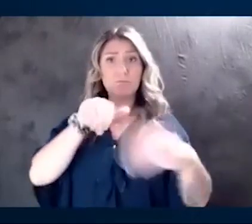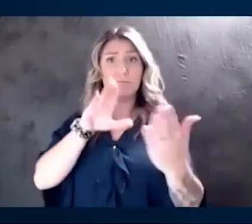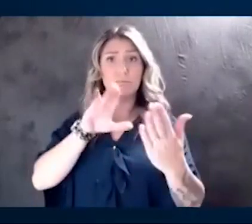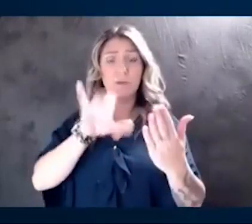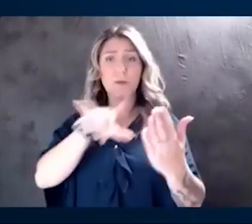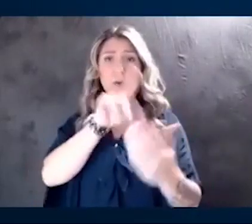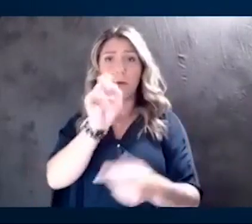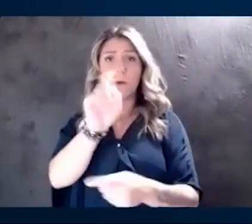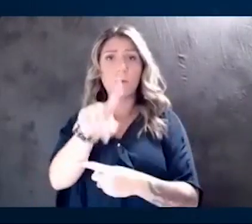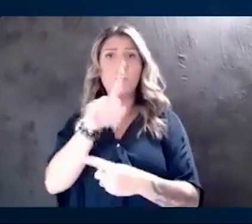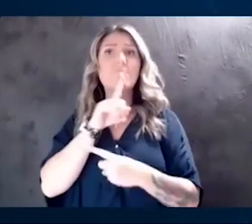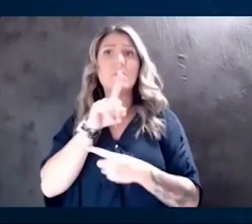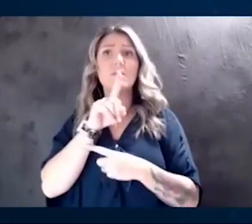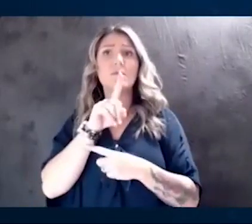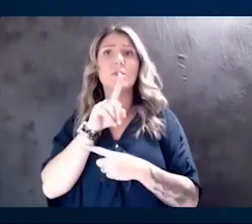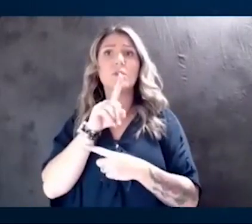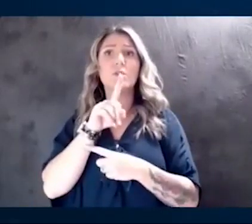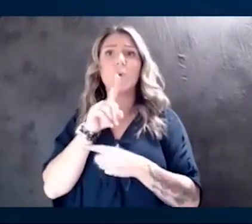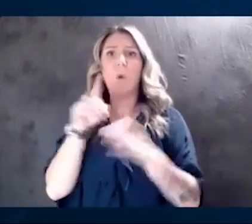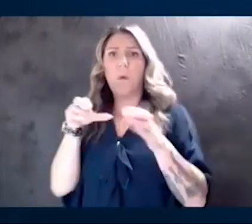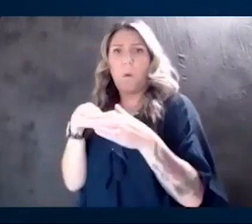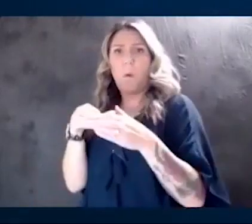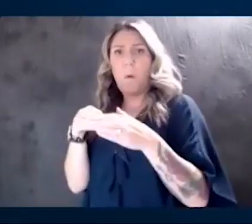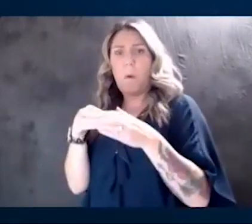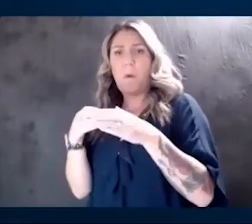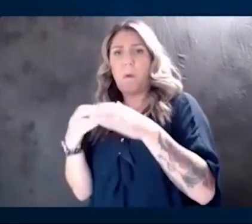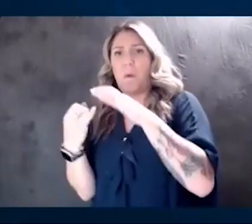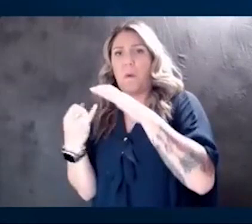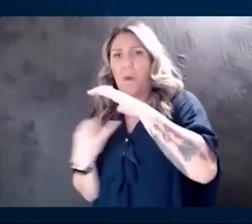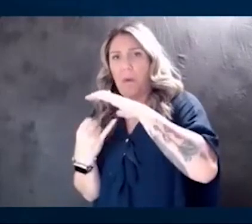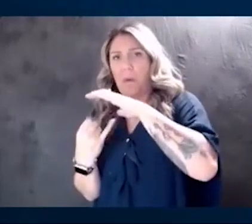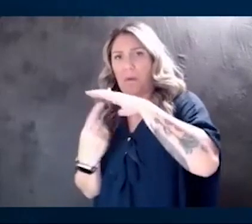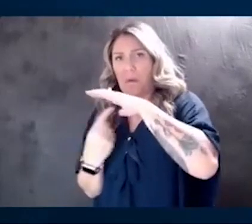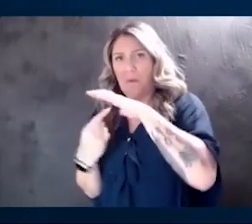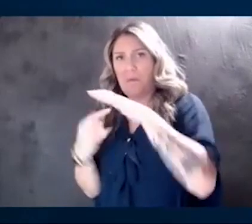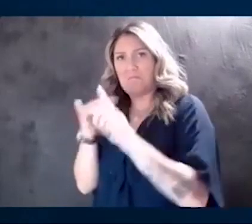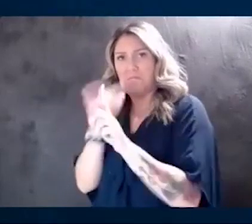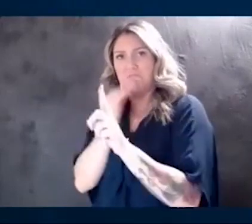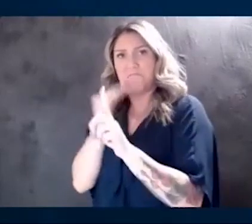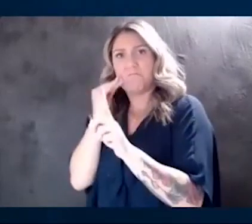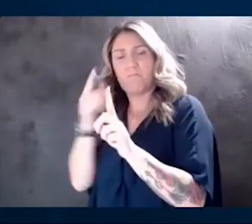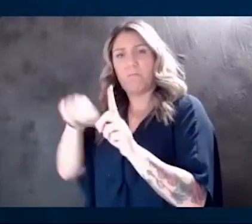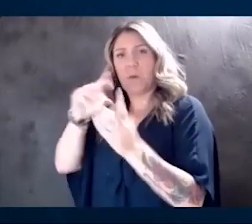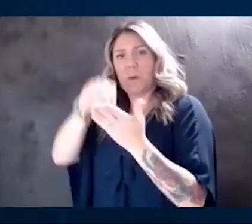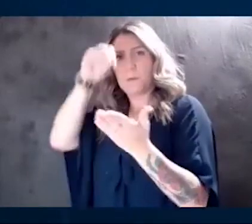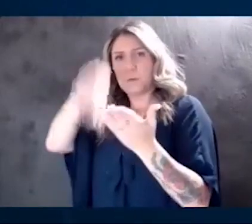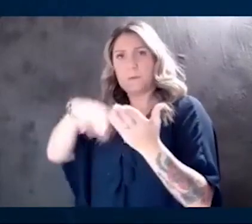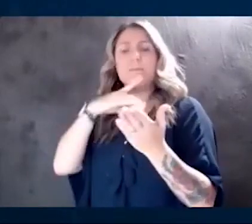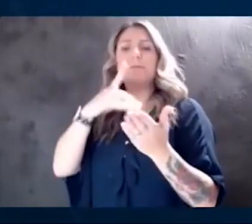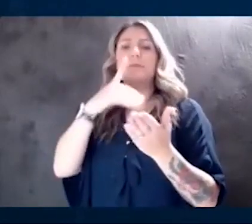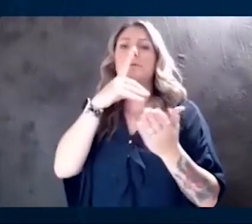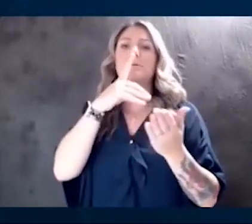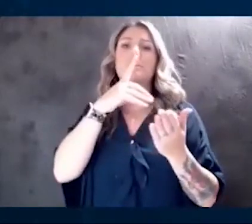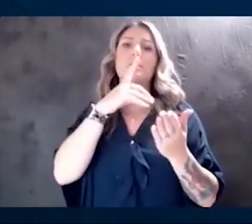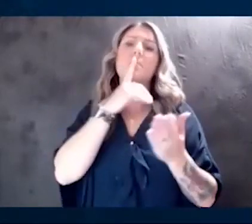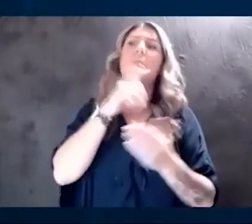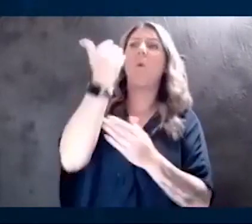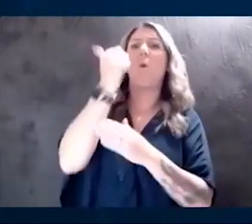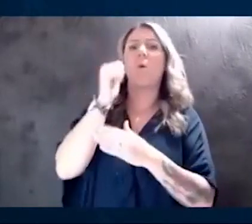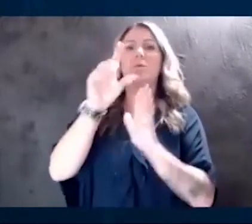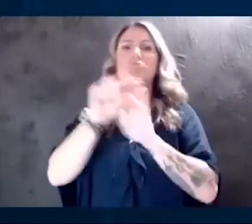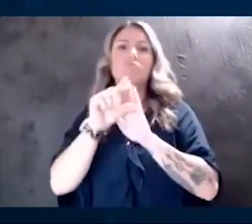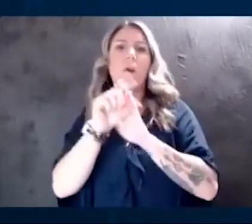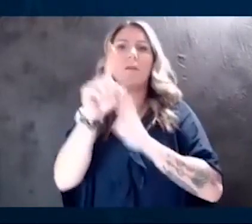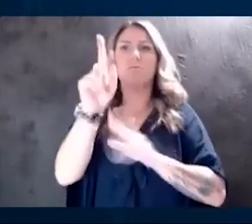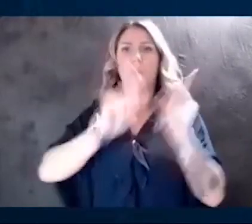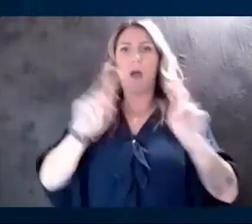of quarantining for potentially exposed students, especially in those older grades where you're going to have a population of vaccinated